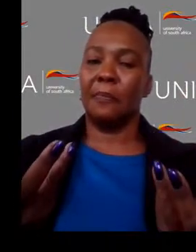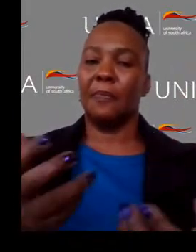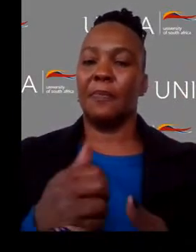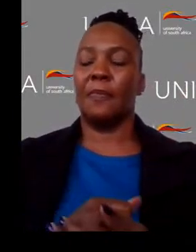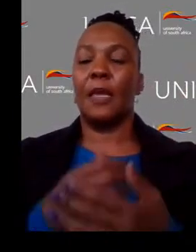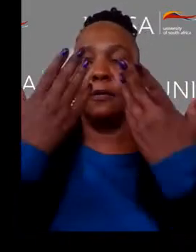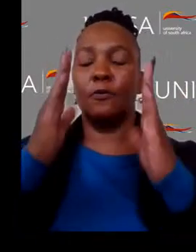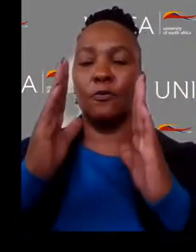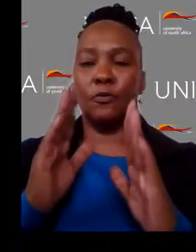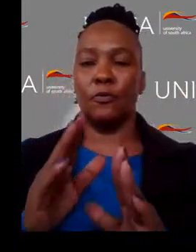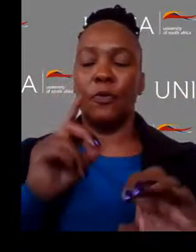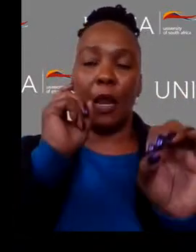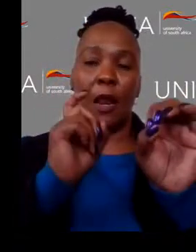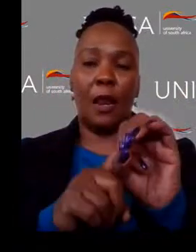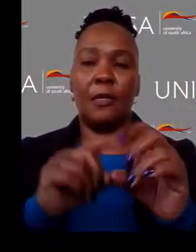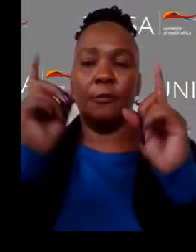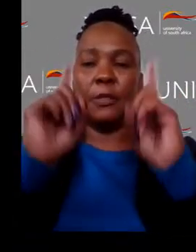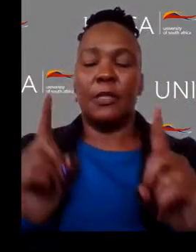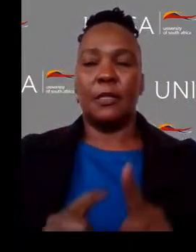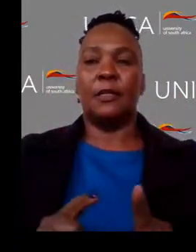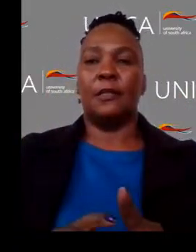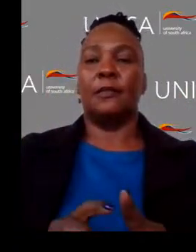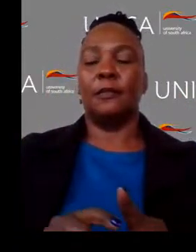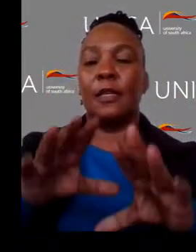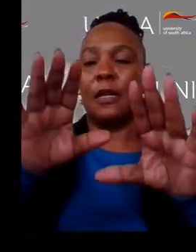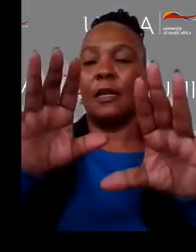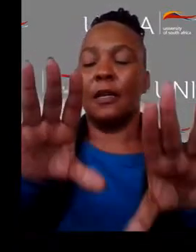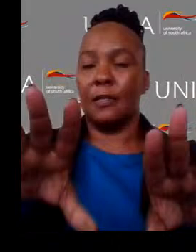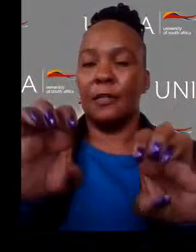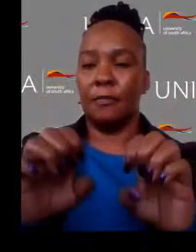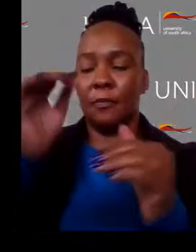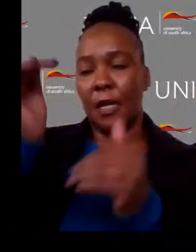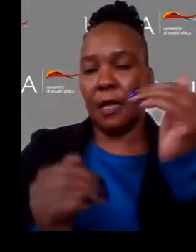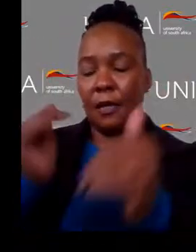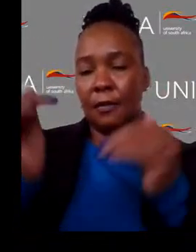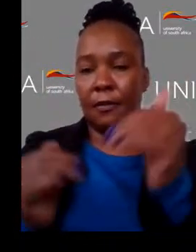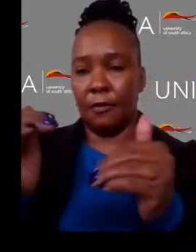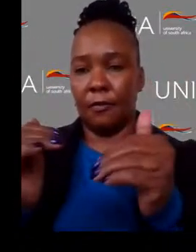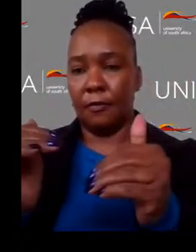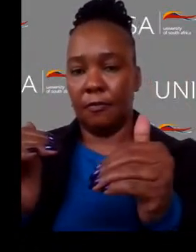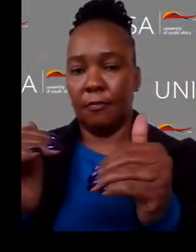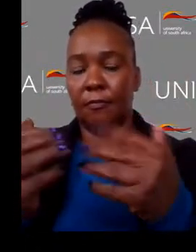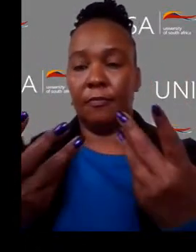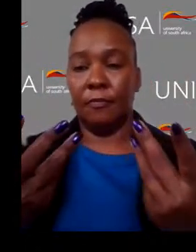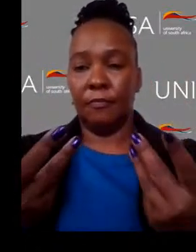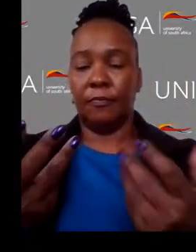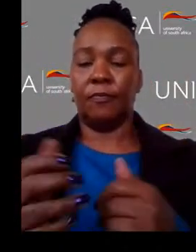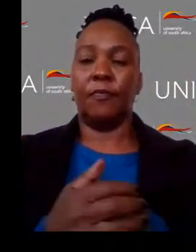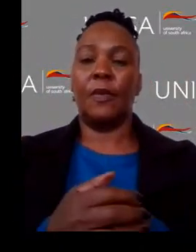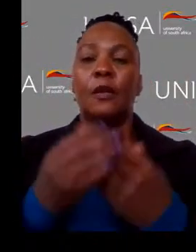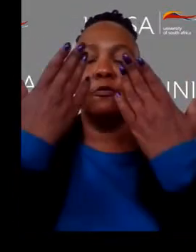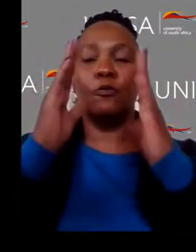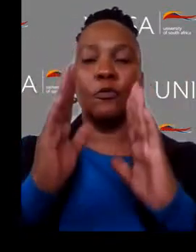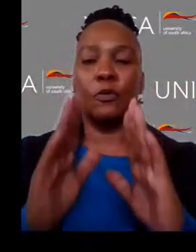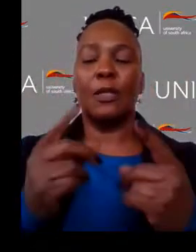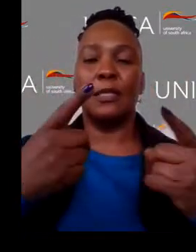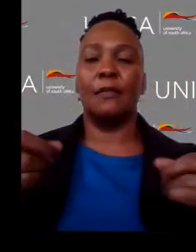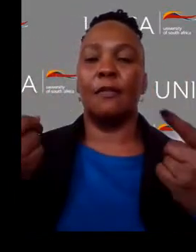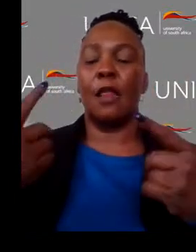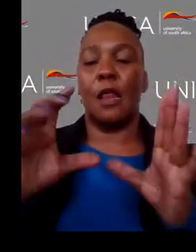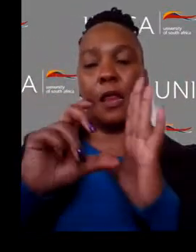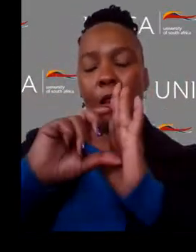Students who qualify for special examination arrangements or who can apply for special examination arrangements are students with different